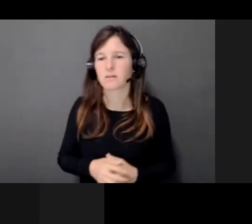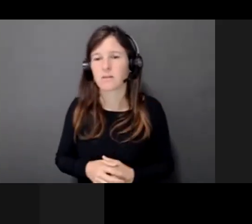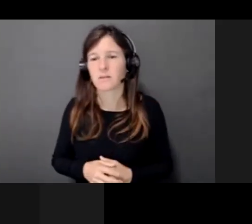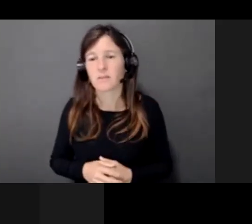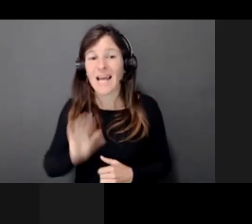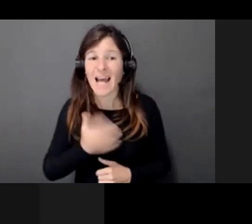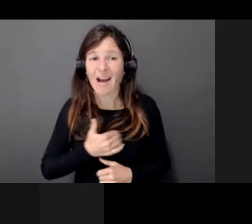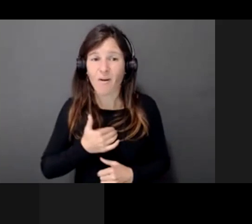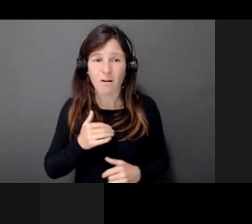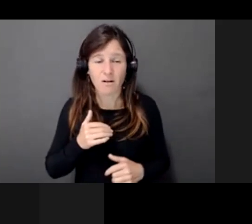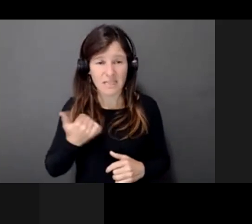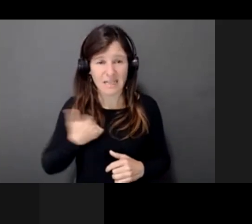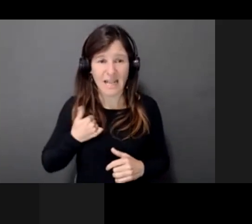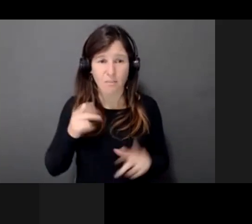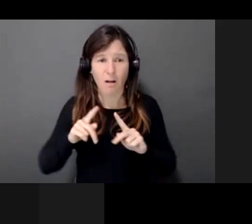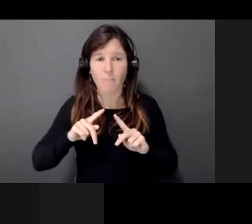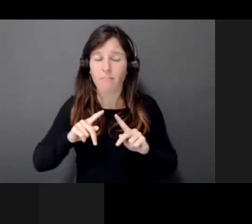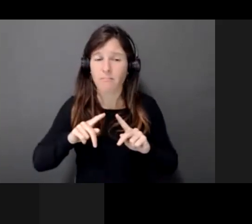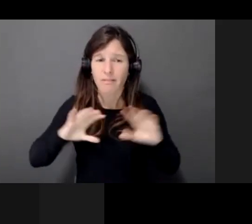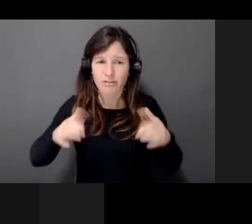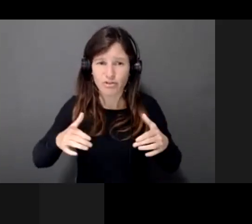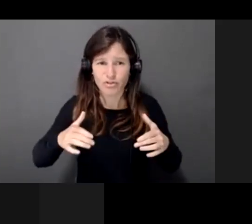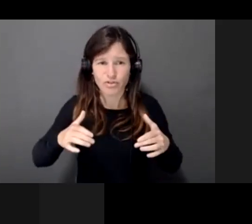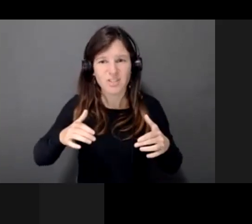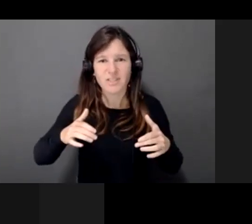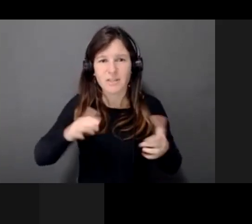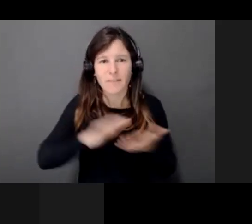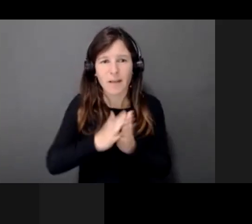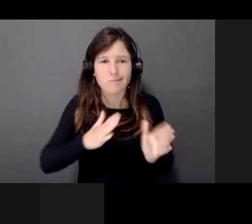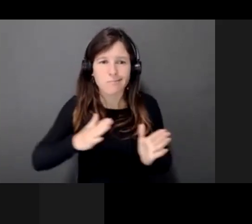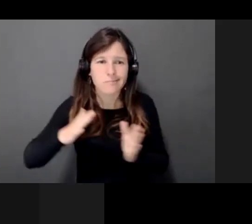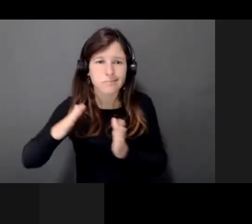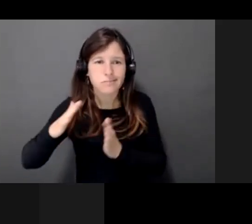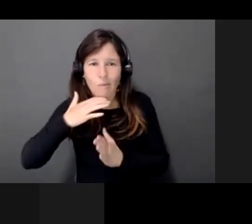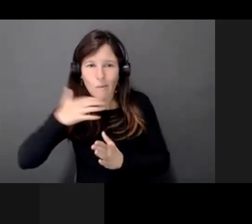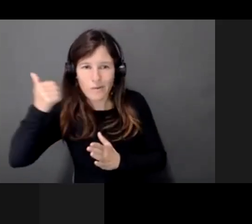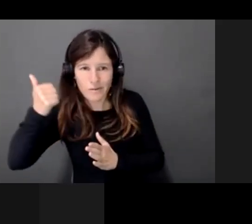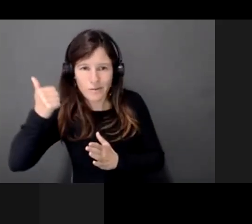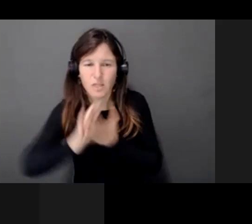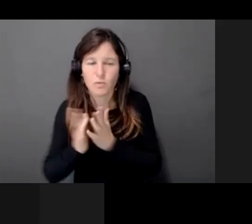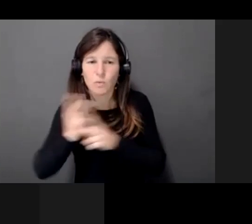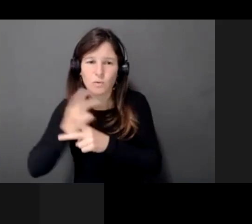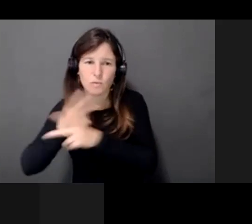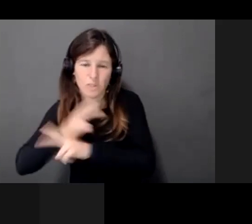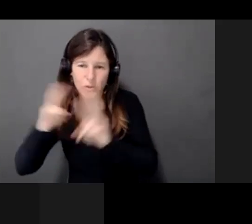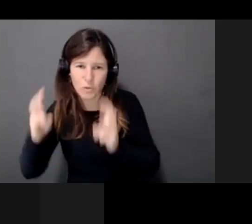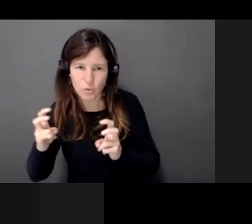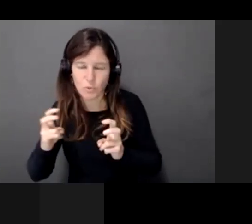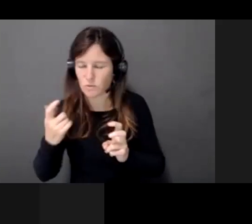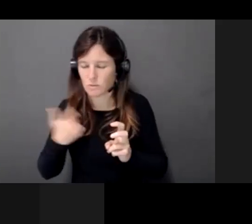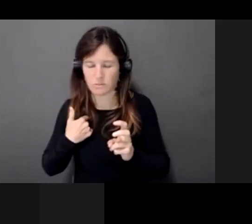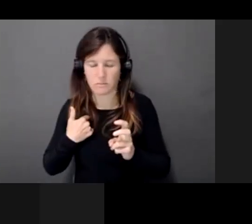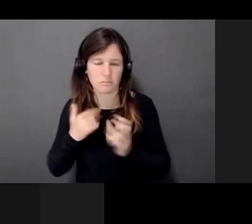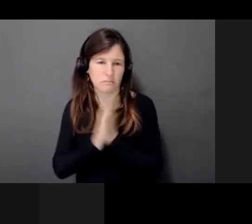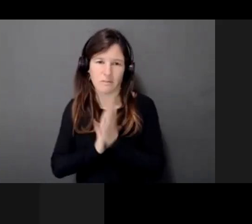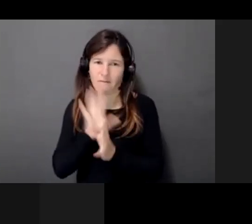Having your voice or the family's voice heard is important. And again, there are three main ways that can